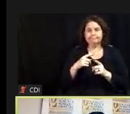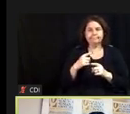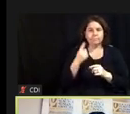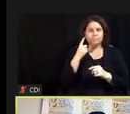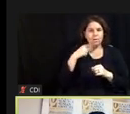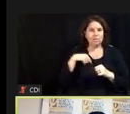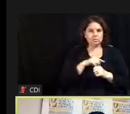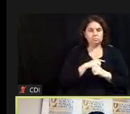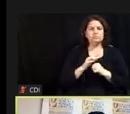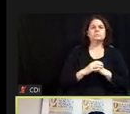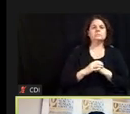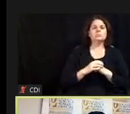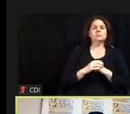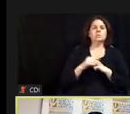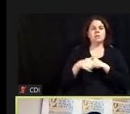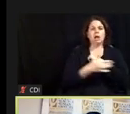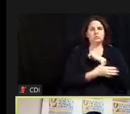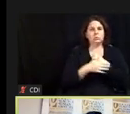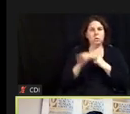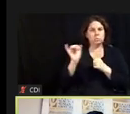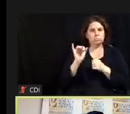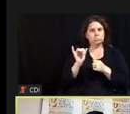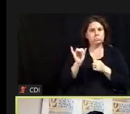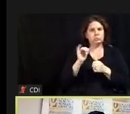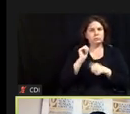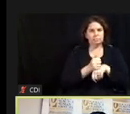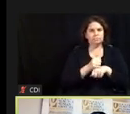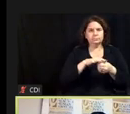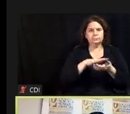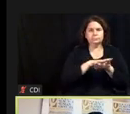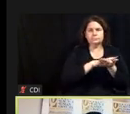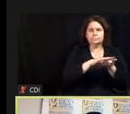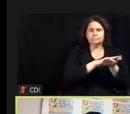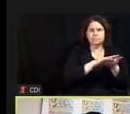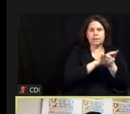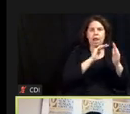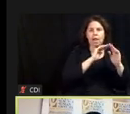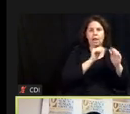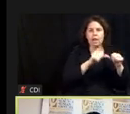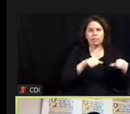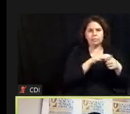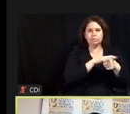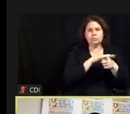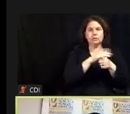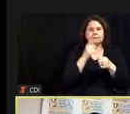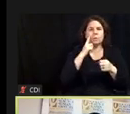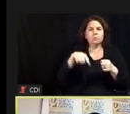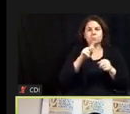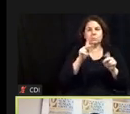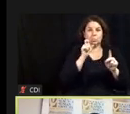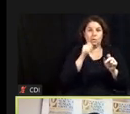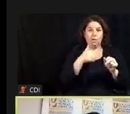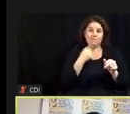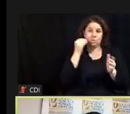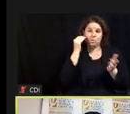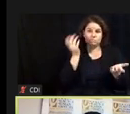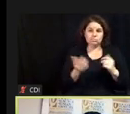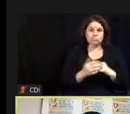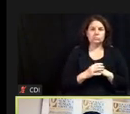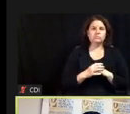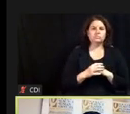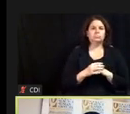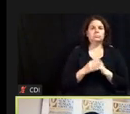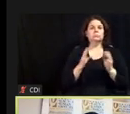stations for the unhoused homeless throughout the county during the pandemic. Next slide. In our behavioral health and